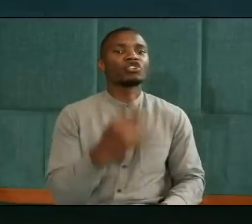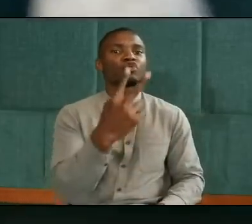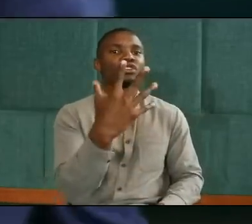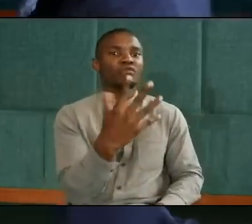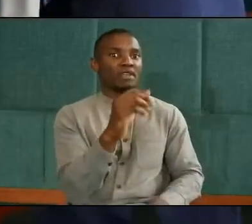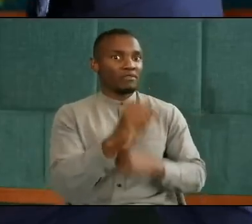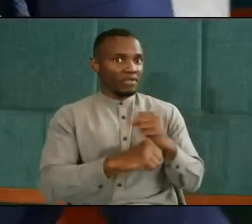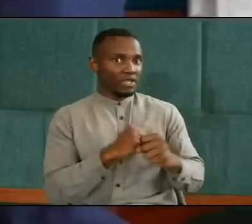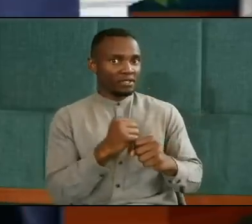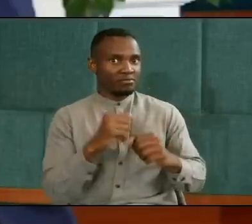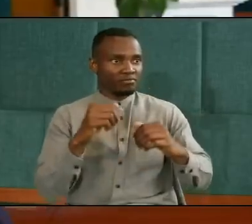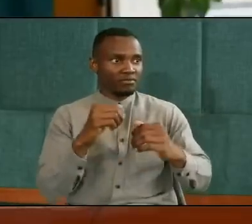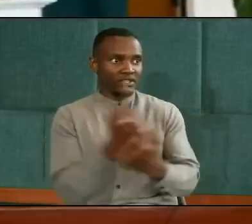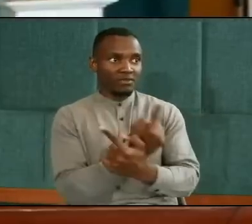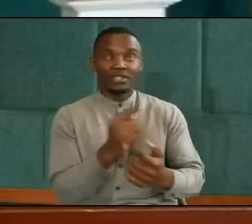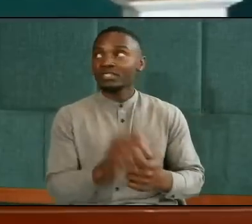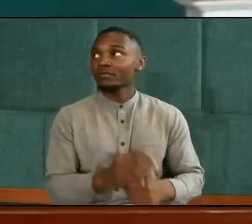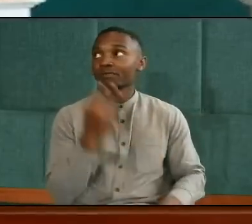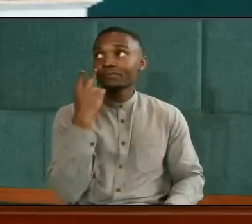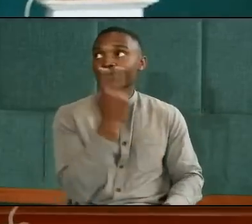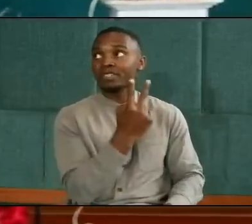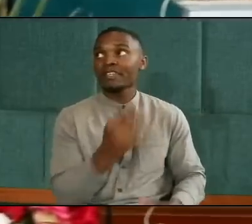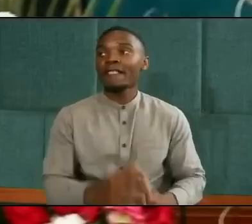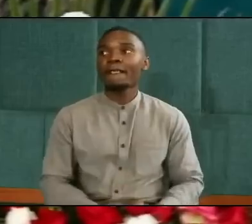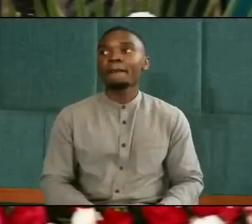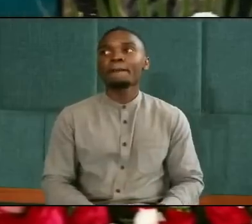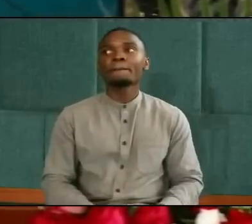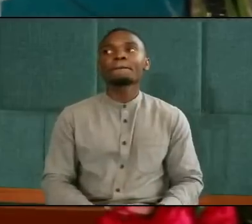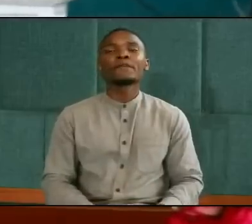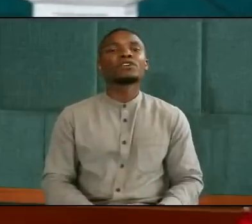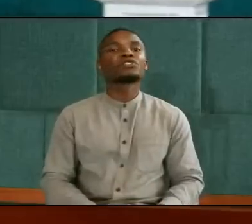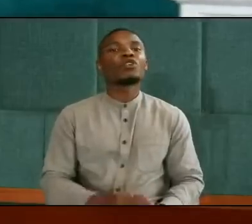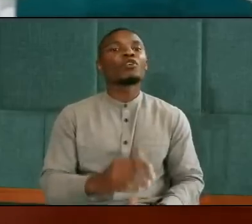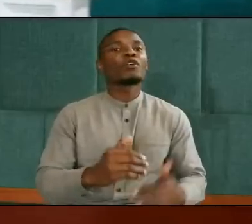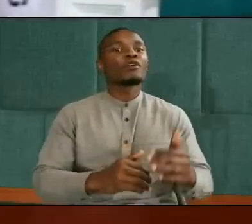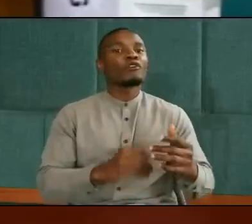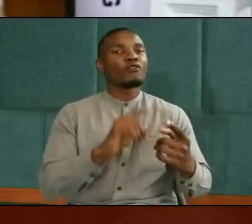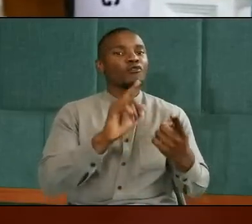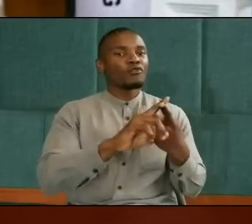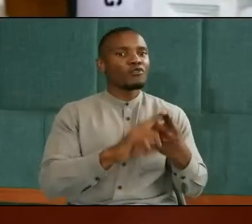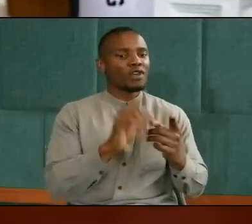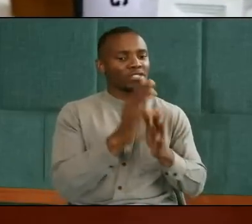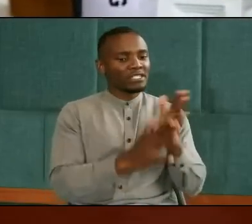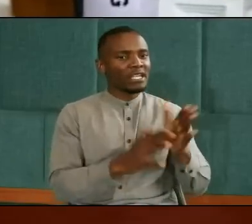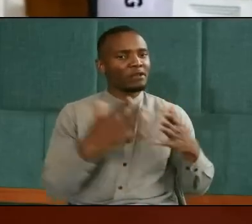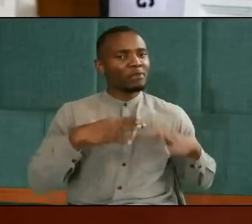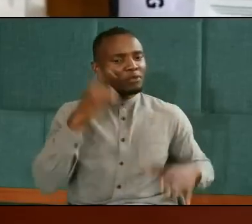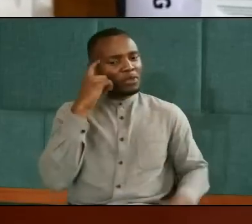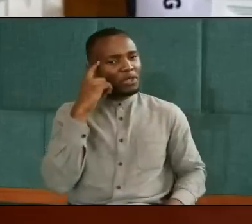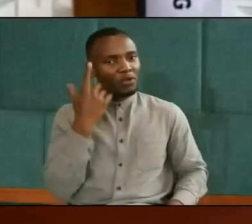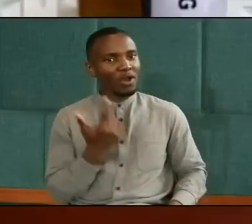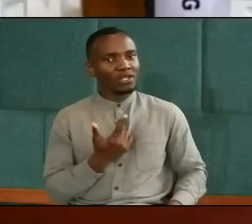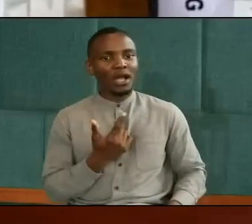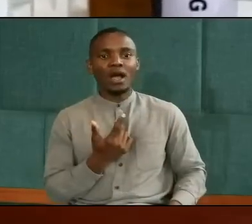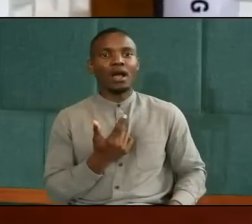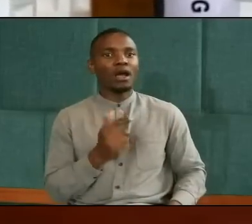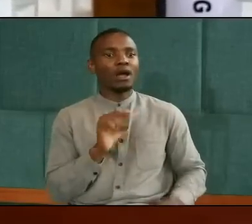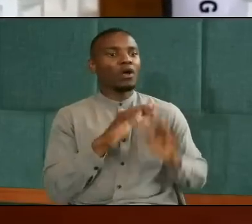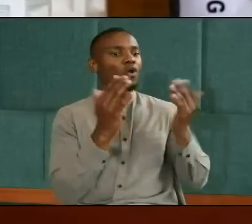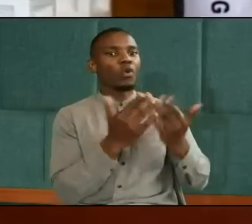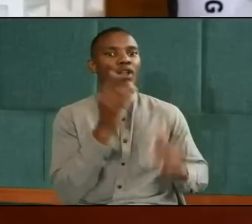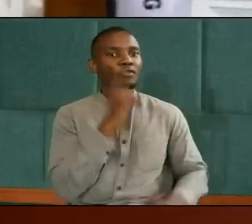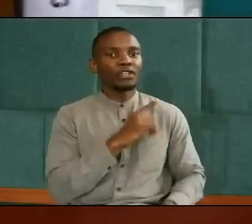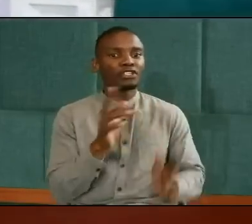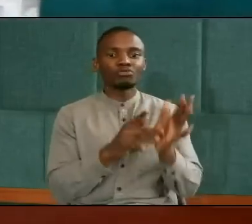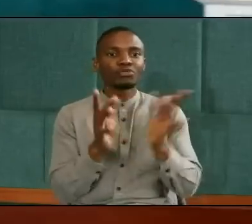years. Watch the preacher where I'm going. Watch where I'm, because I'm going somewhere. So after the first sign, and everybody thought the earthquake, everybody thought, oh, this is